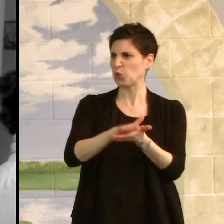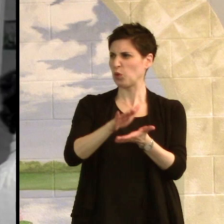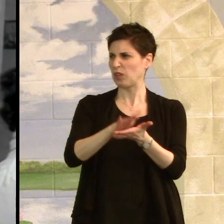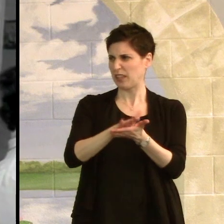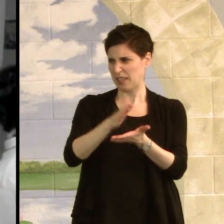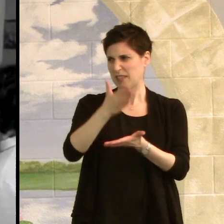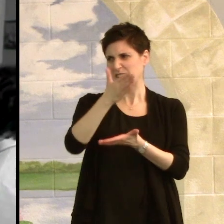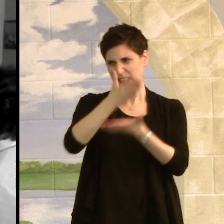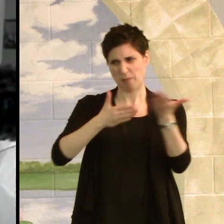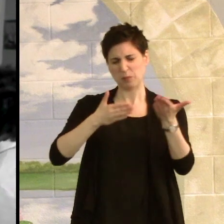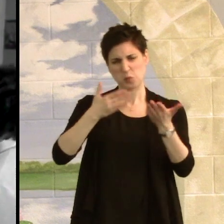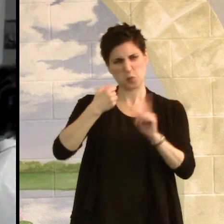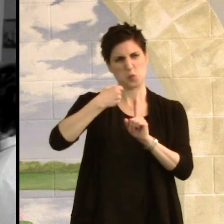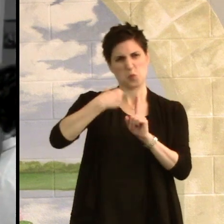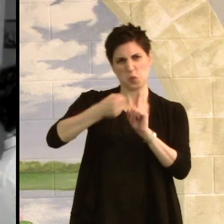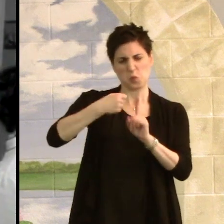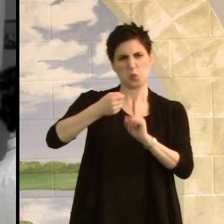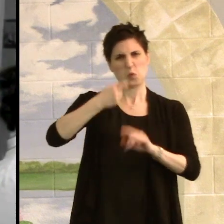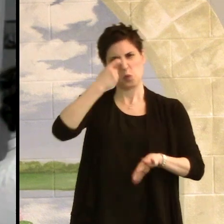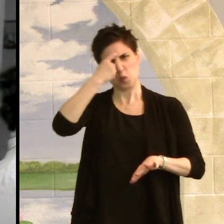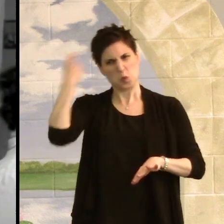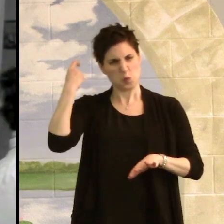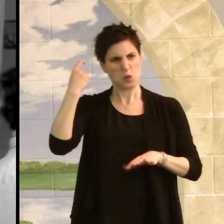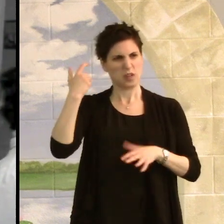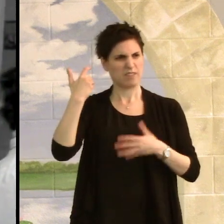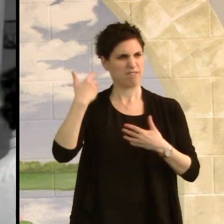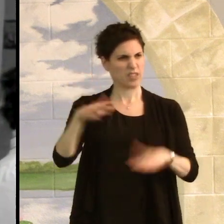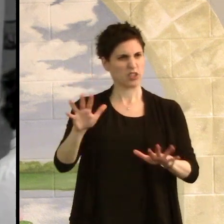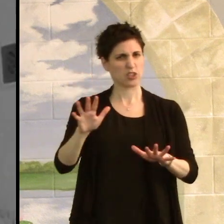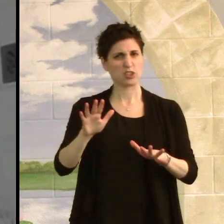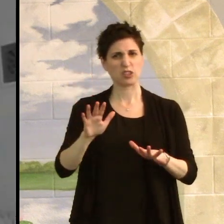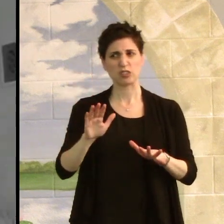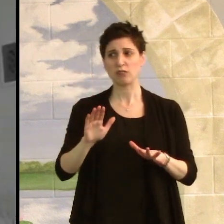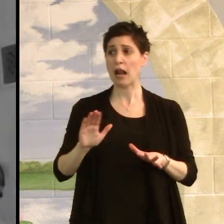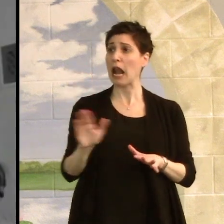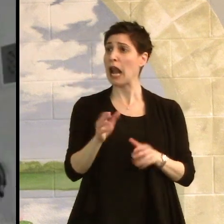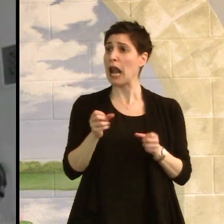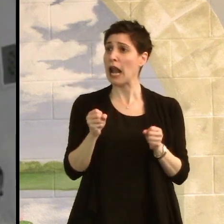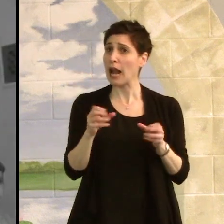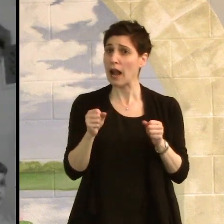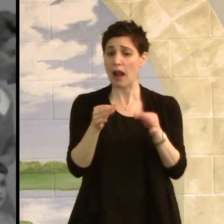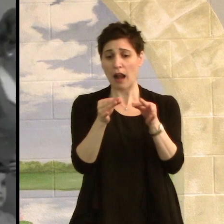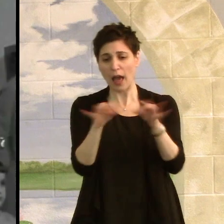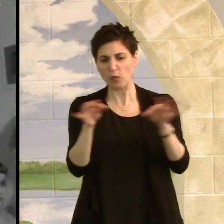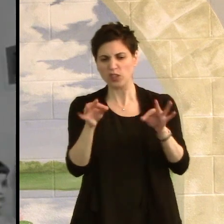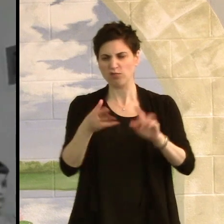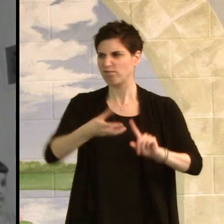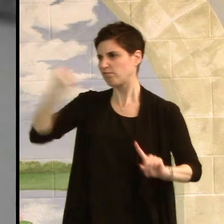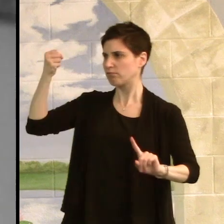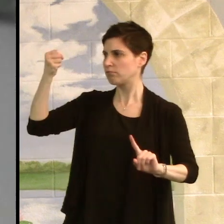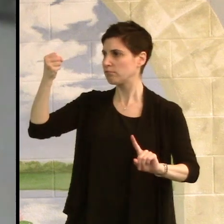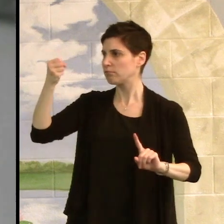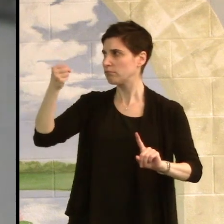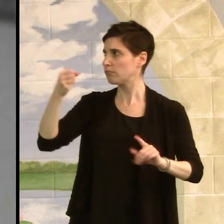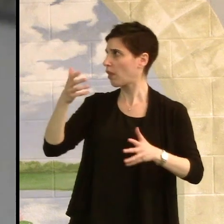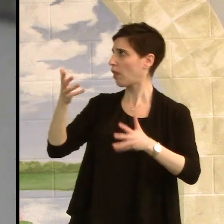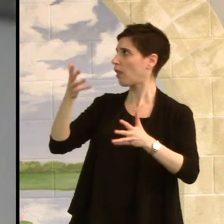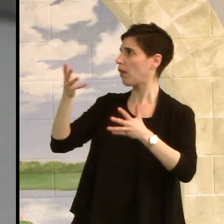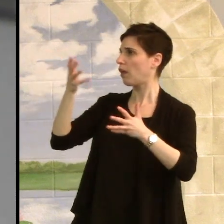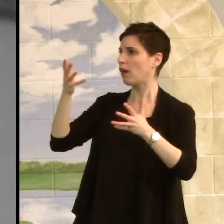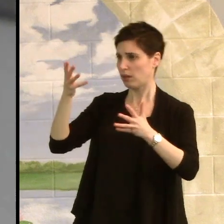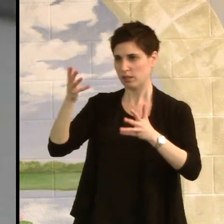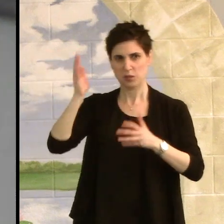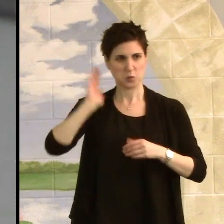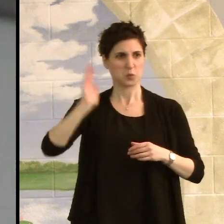education, where they may have been deprived of language and communication, we know that